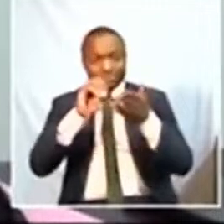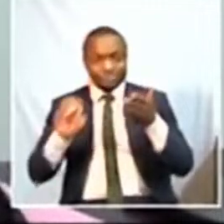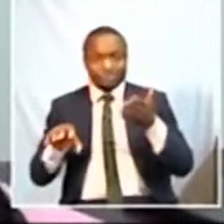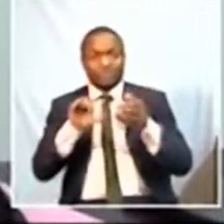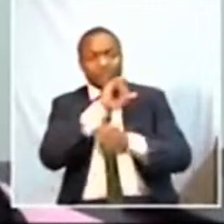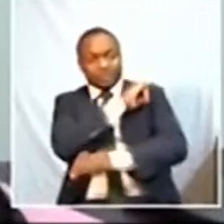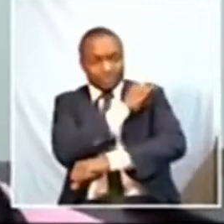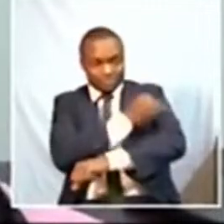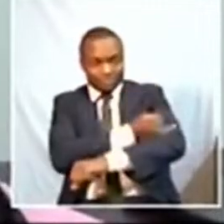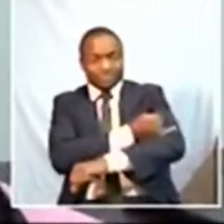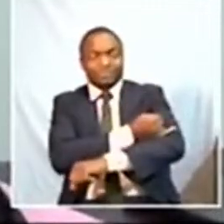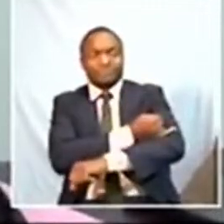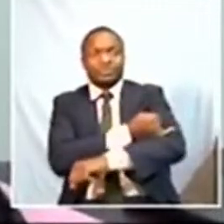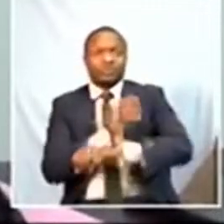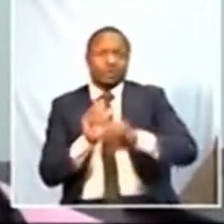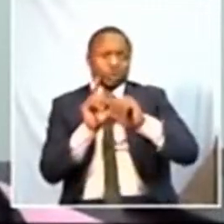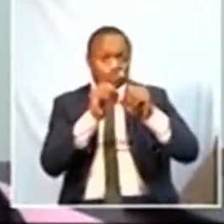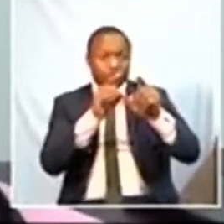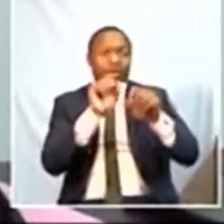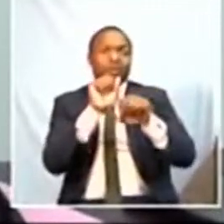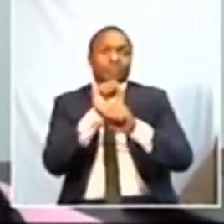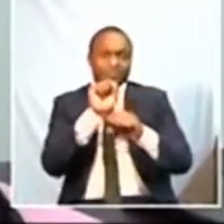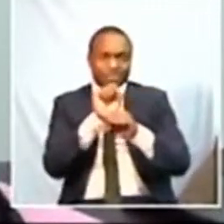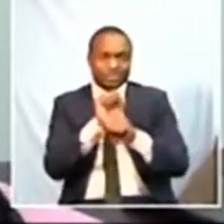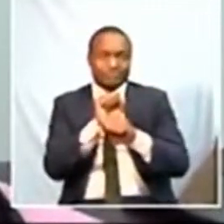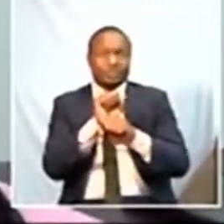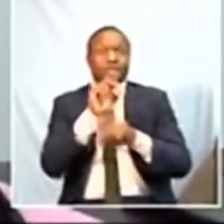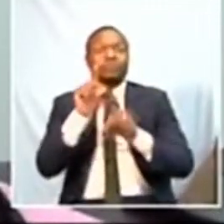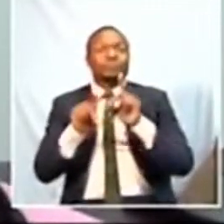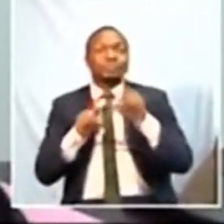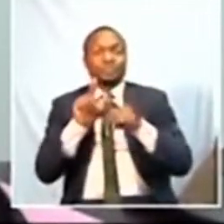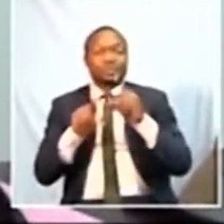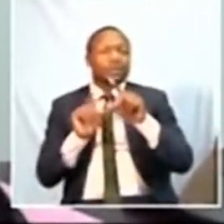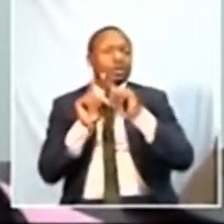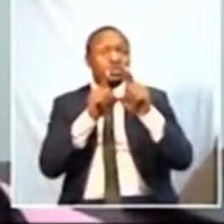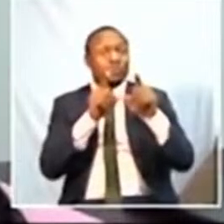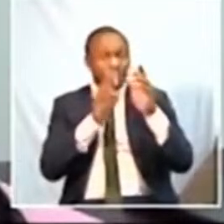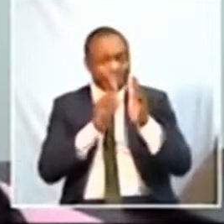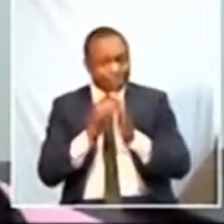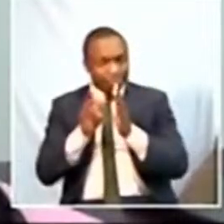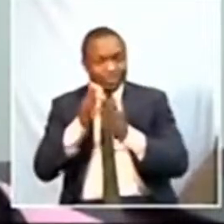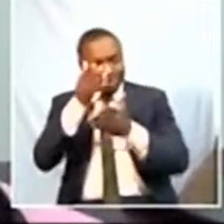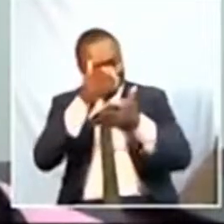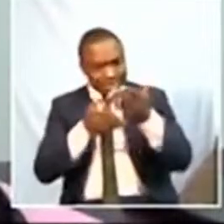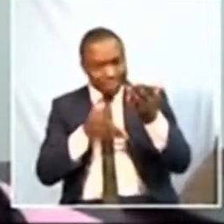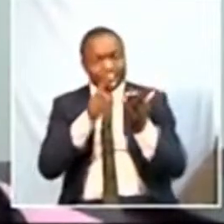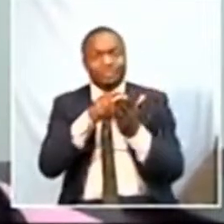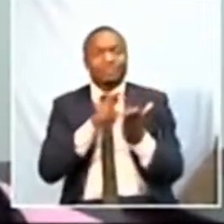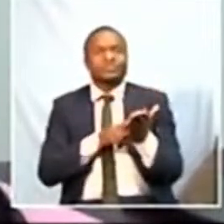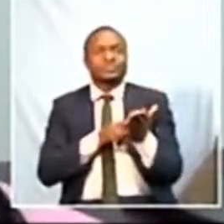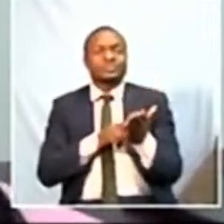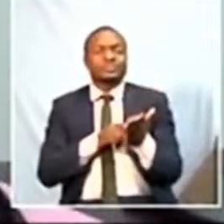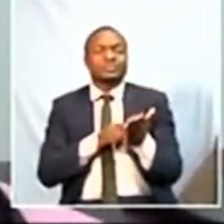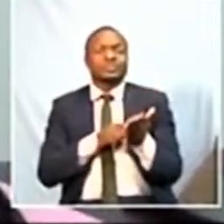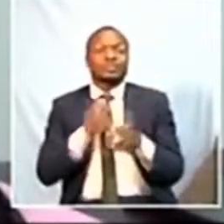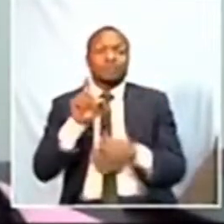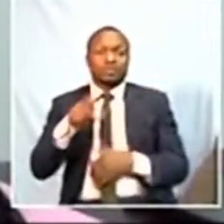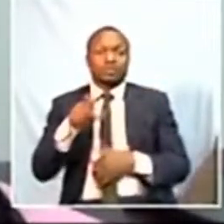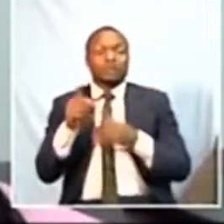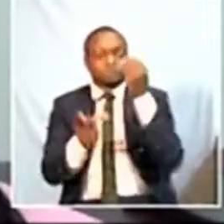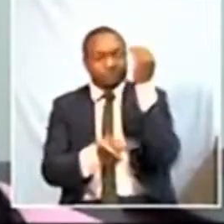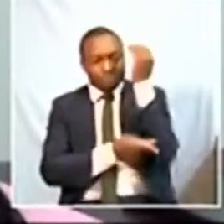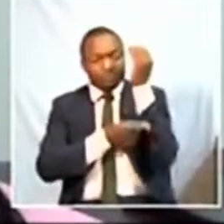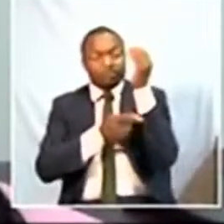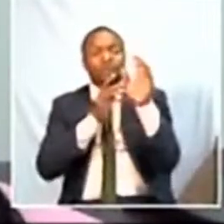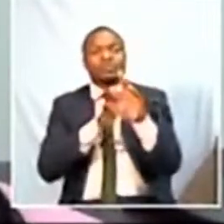immunity. Go and work for the people. Go and organize this document. We need it to develop as